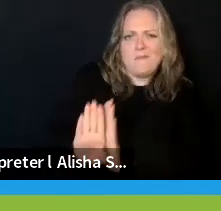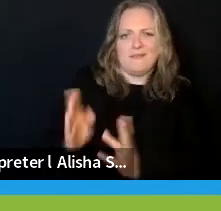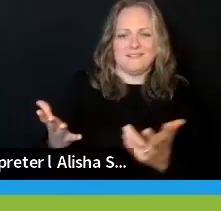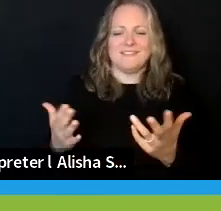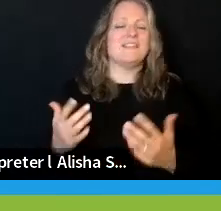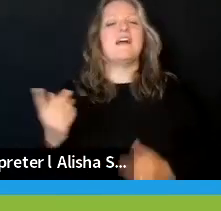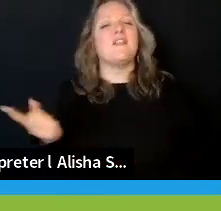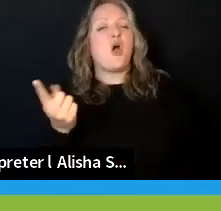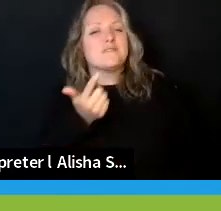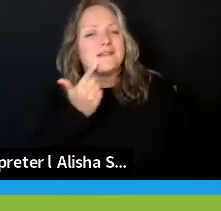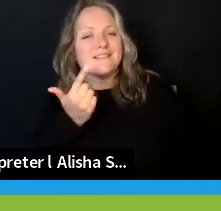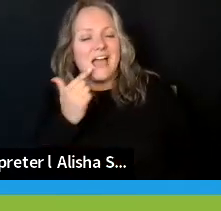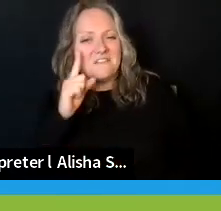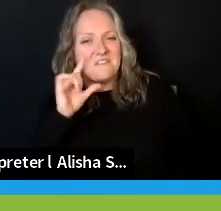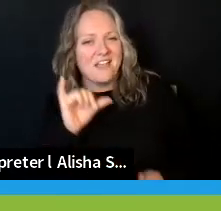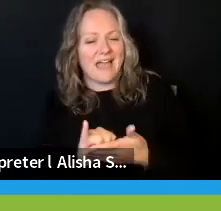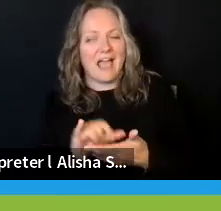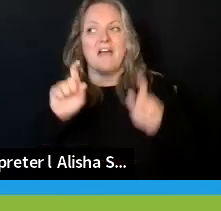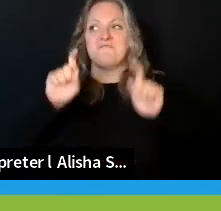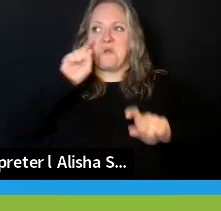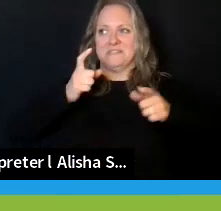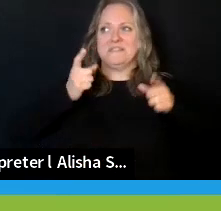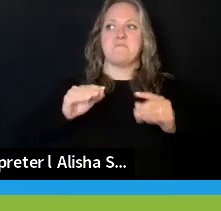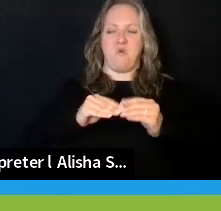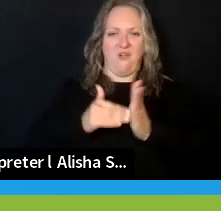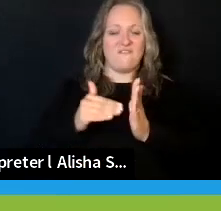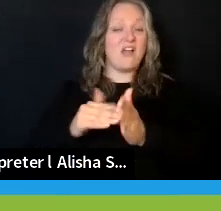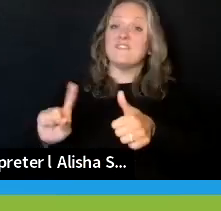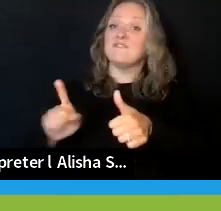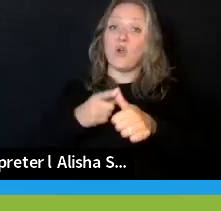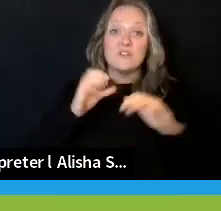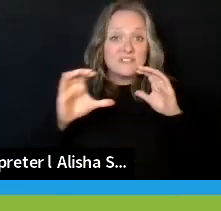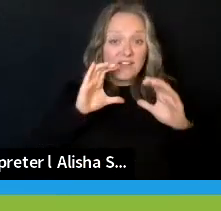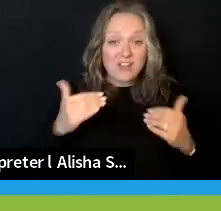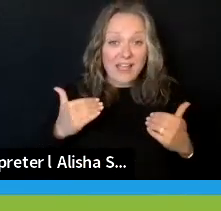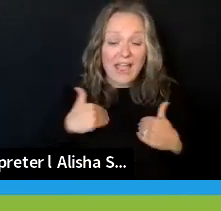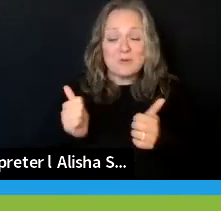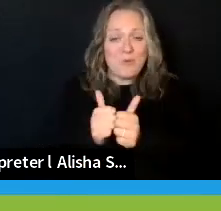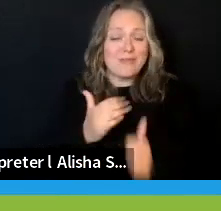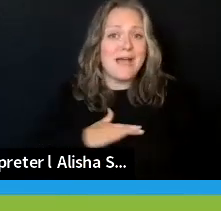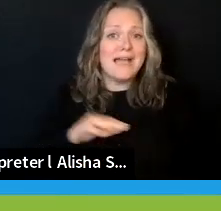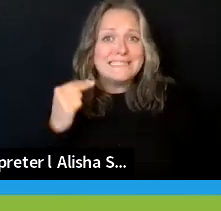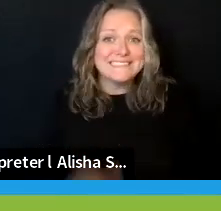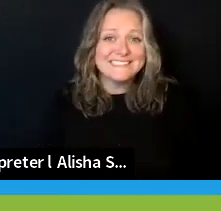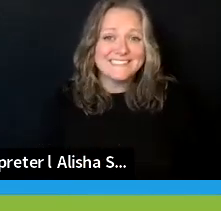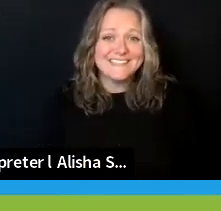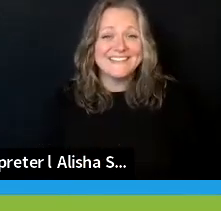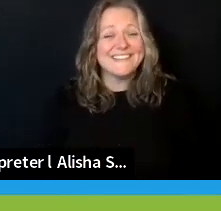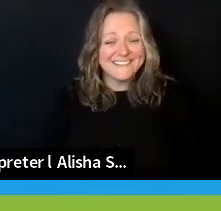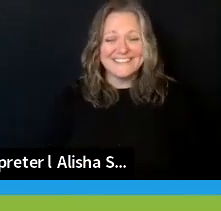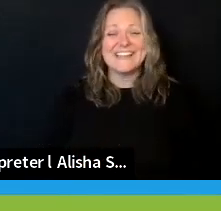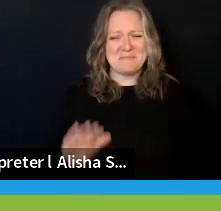that too, happening more and more. The first conversation I actually had was with my niece. But it seems